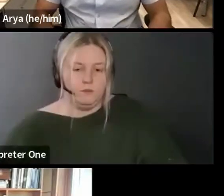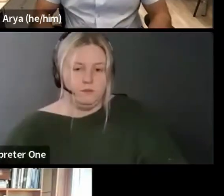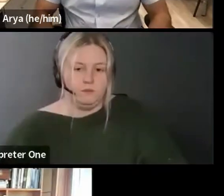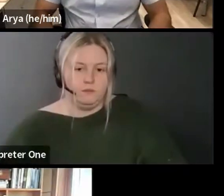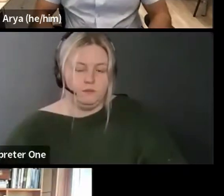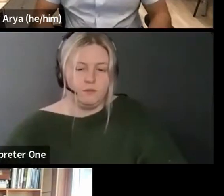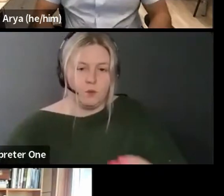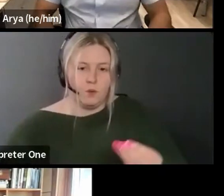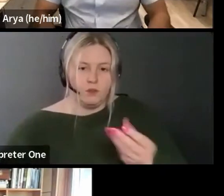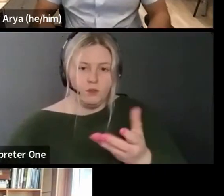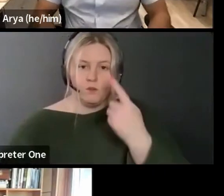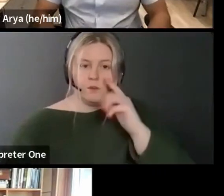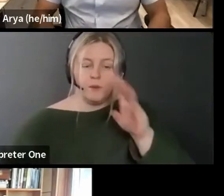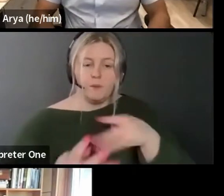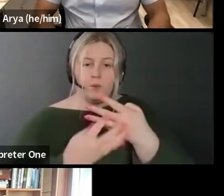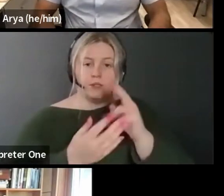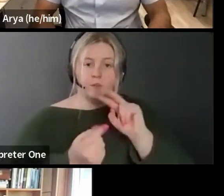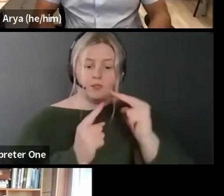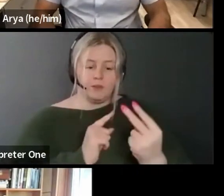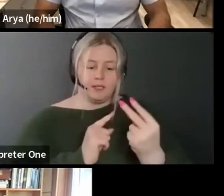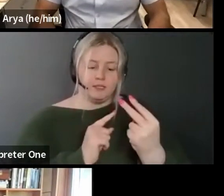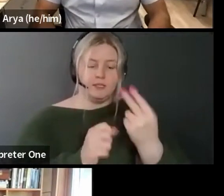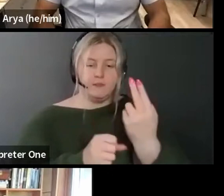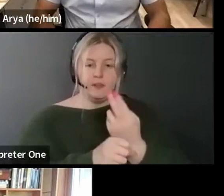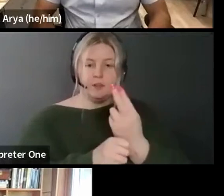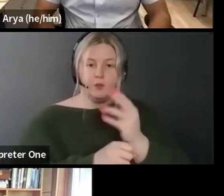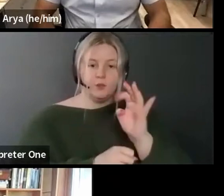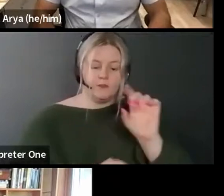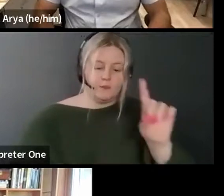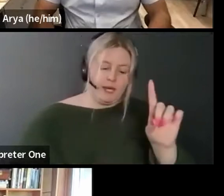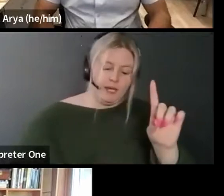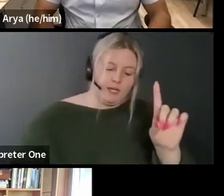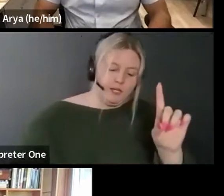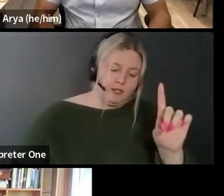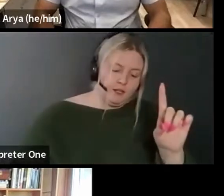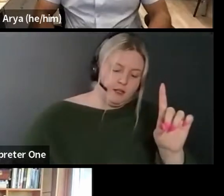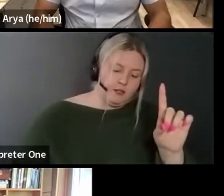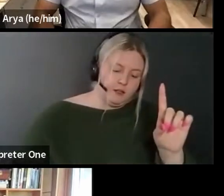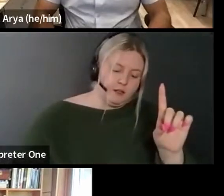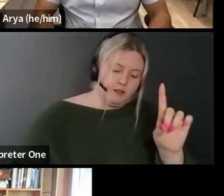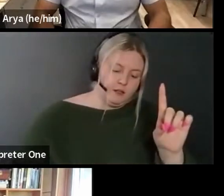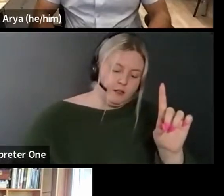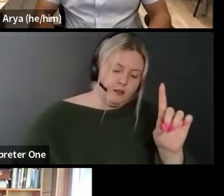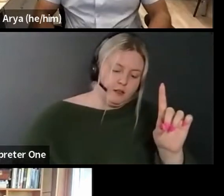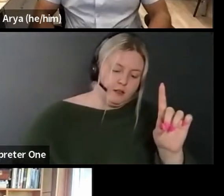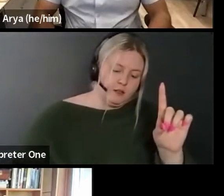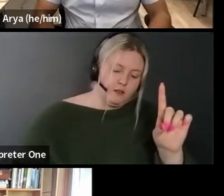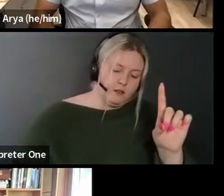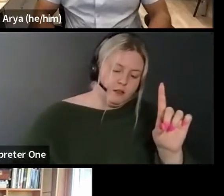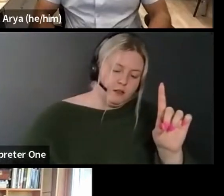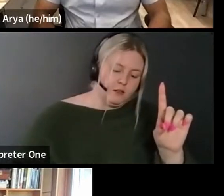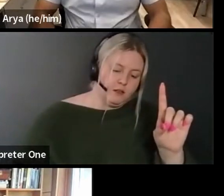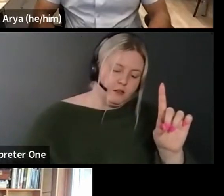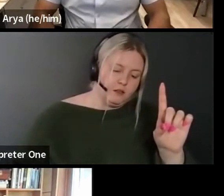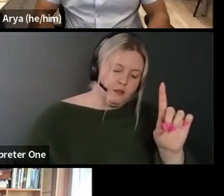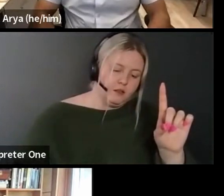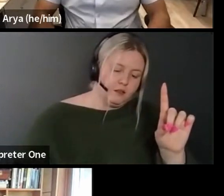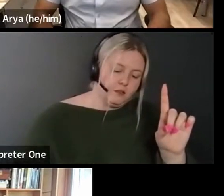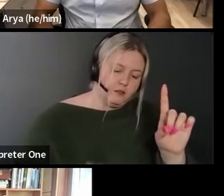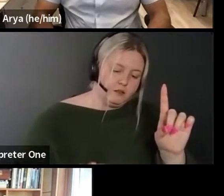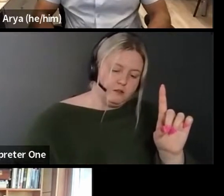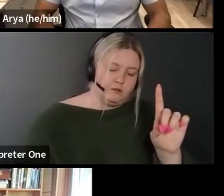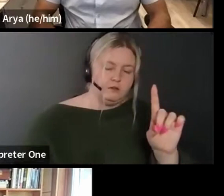of like the use of MAiD in order to as like quote unquote